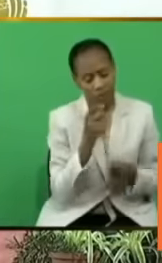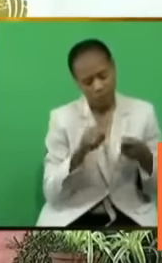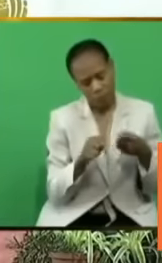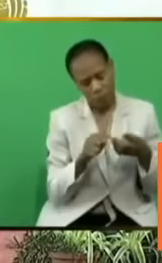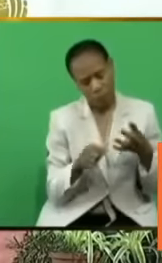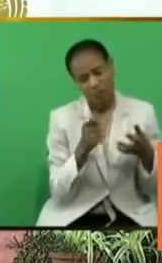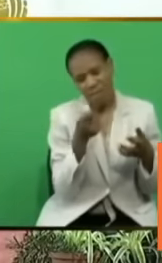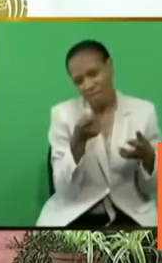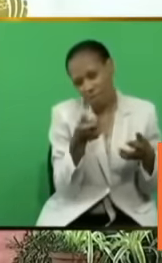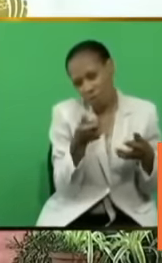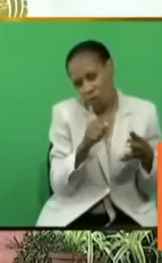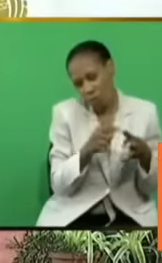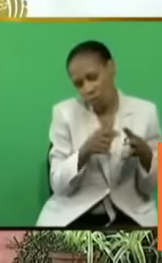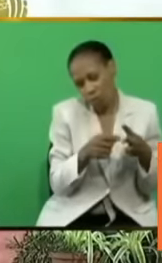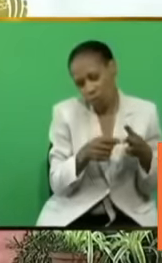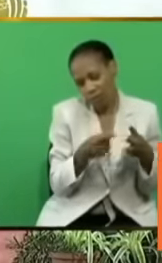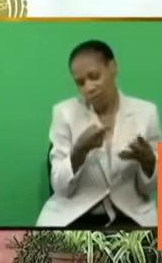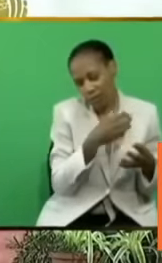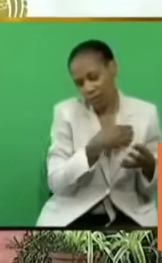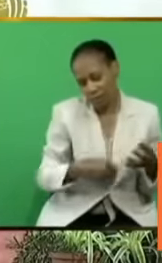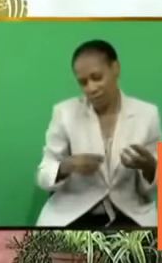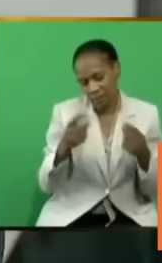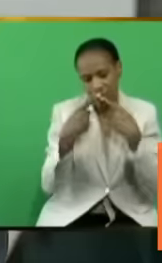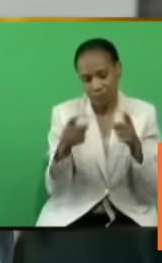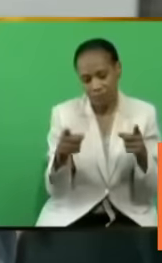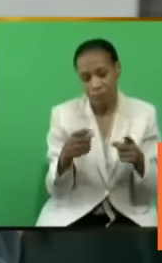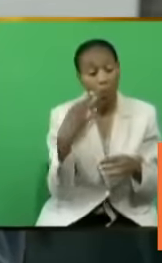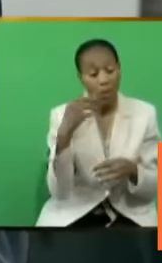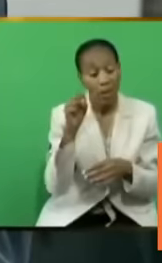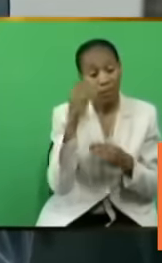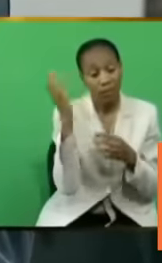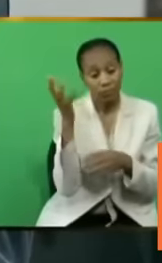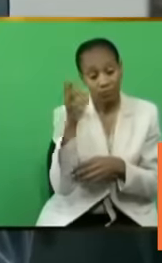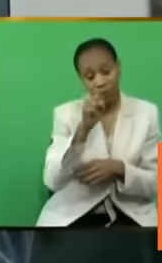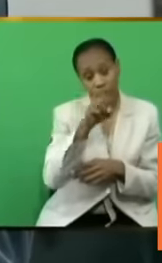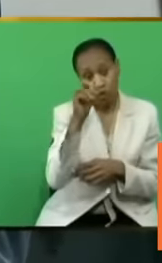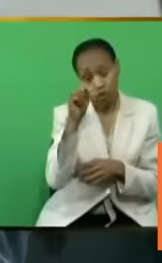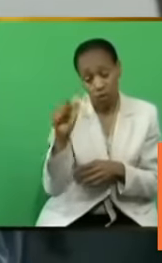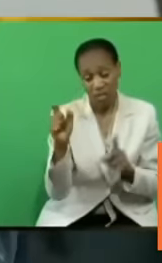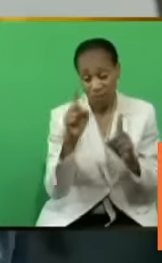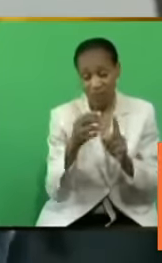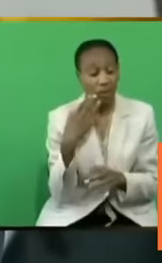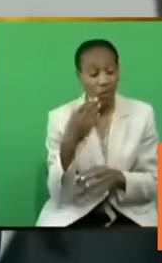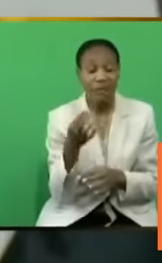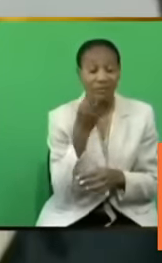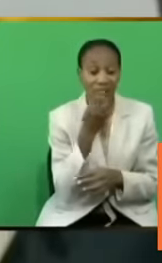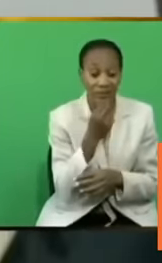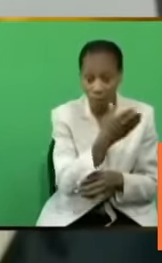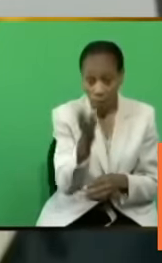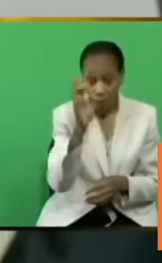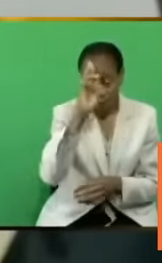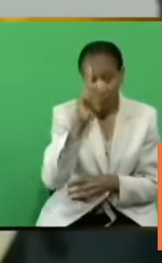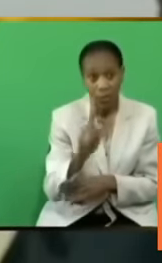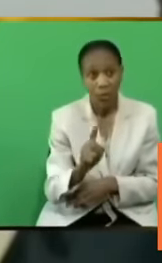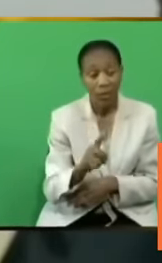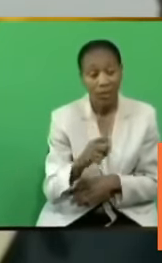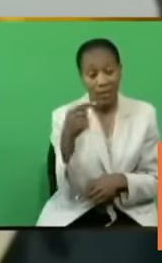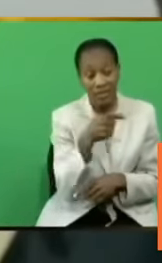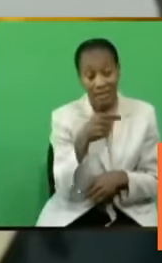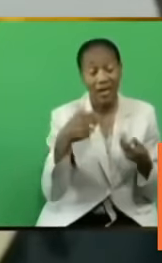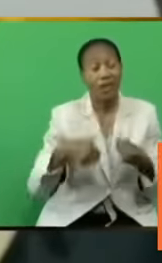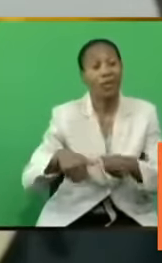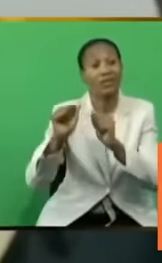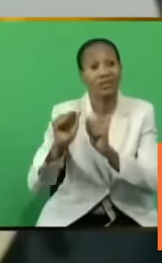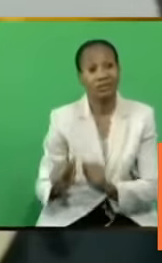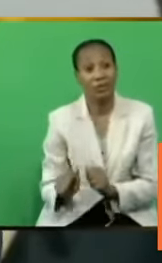things the President referred to in his speech, particularly when he reminded this House that he was the chairperson of